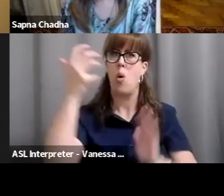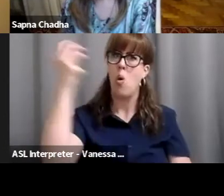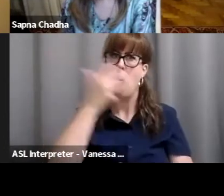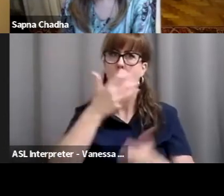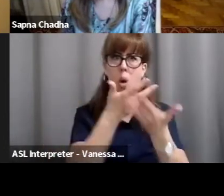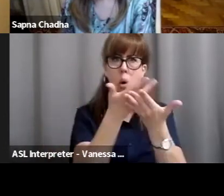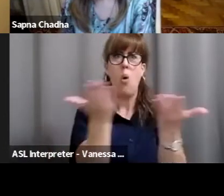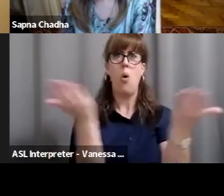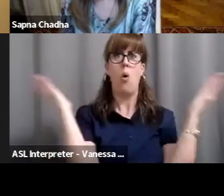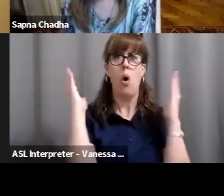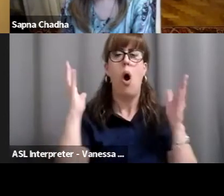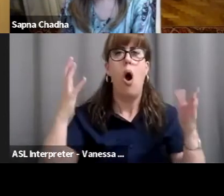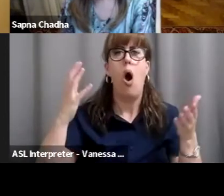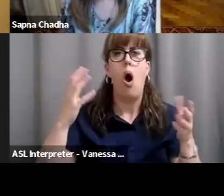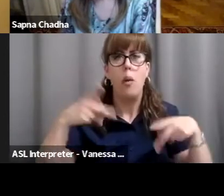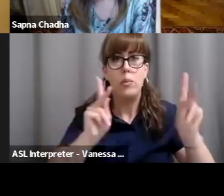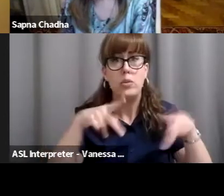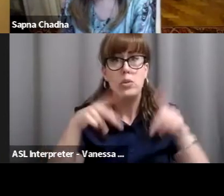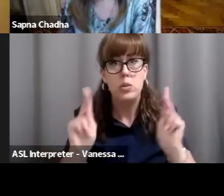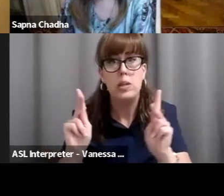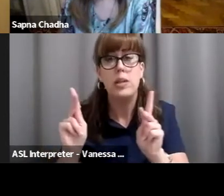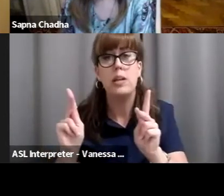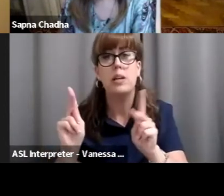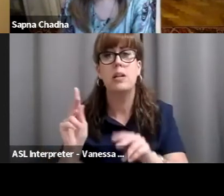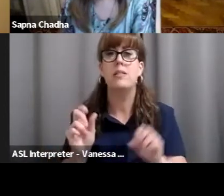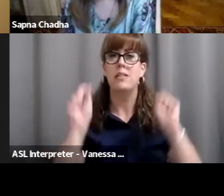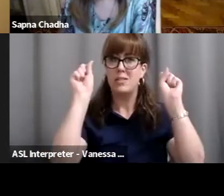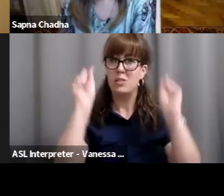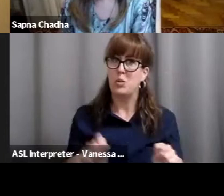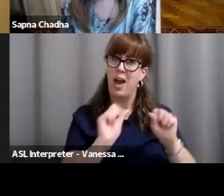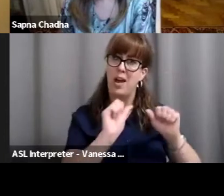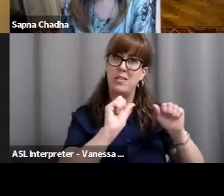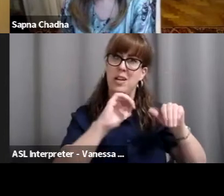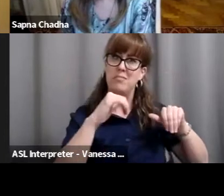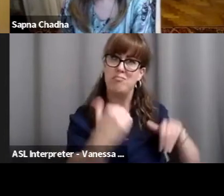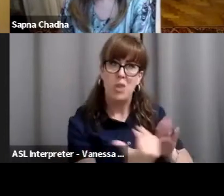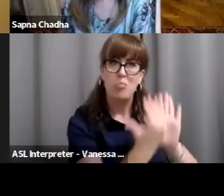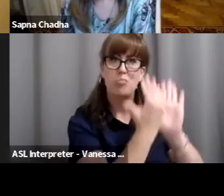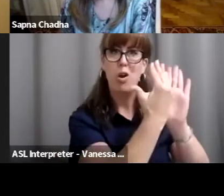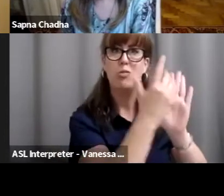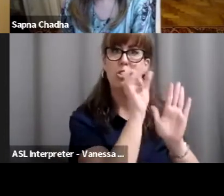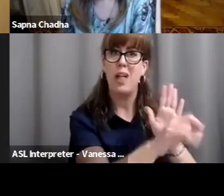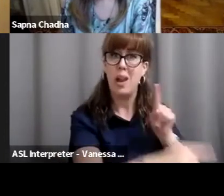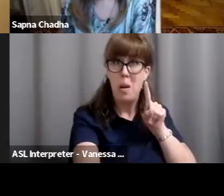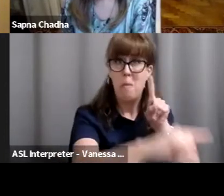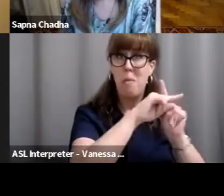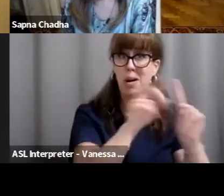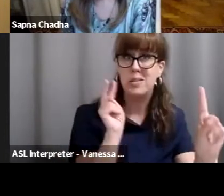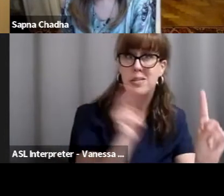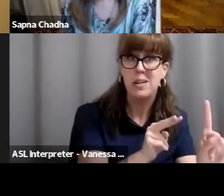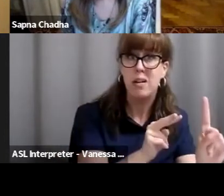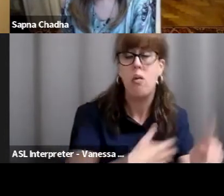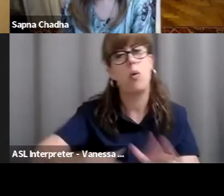opportunities to address. You can take a glass half full approach to it. It is, of course, there are things which are